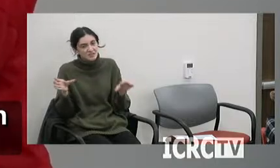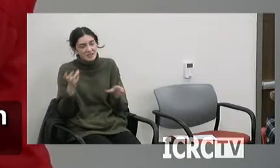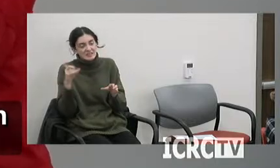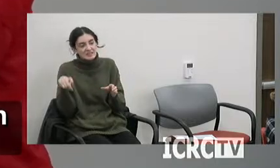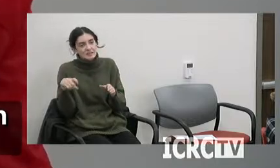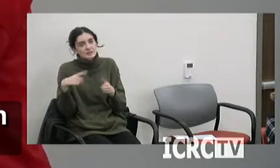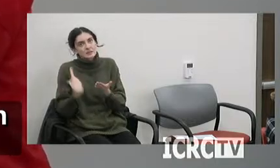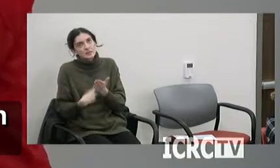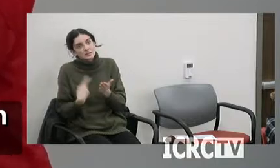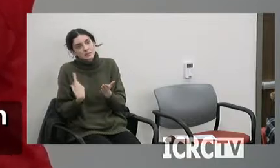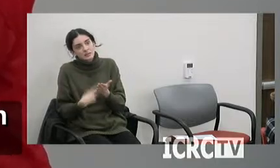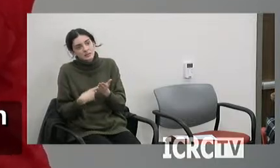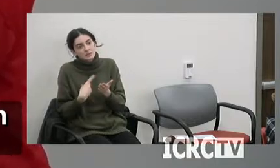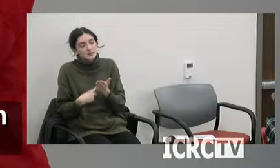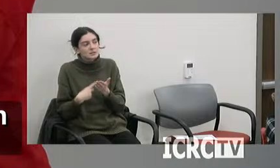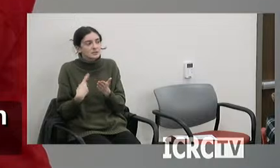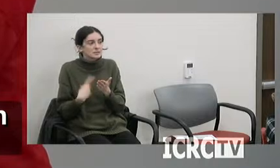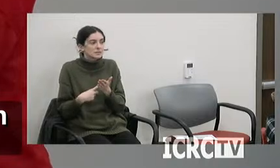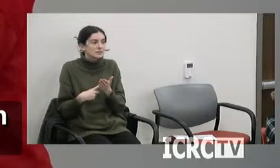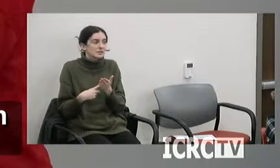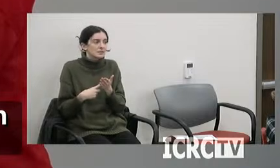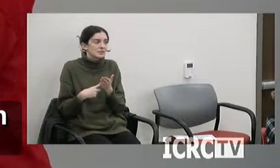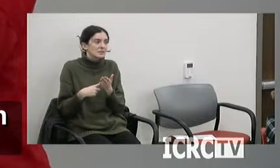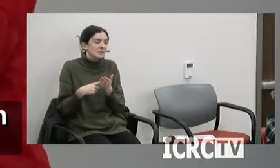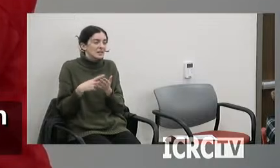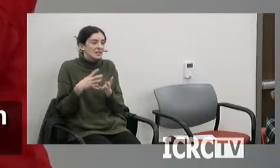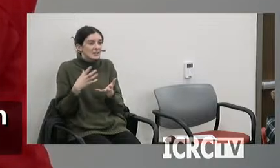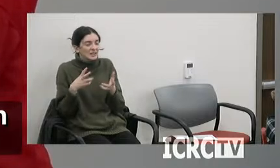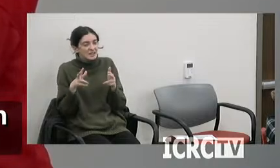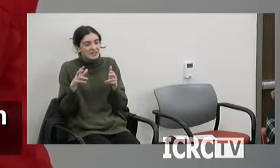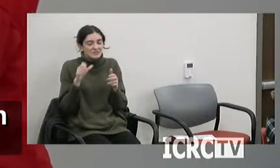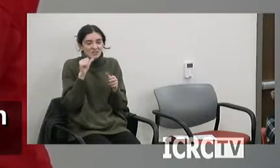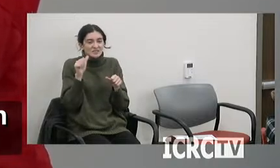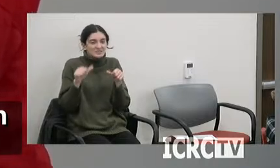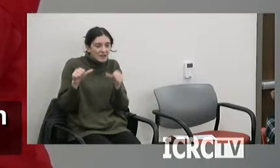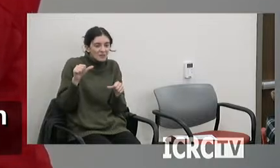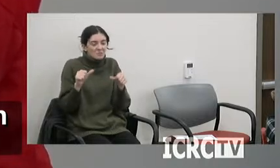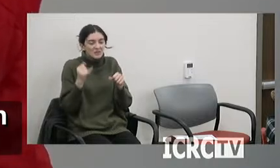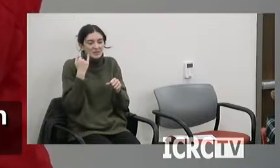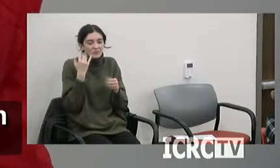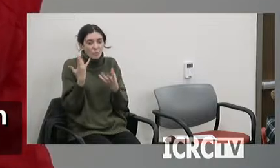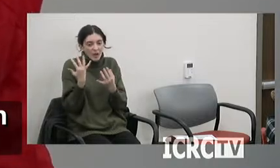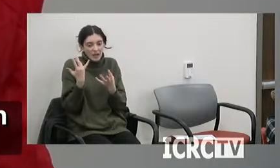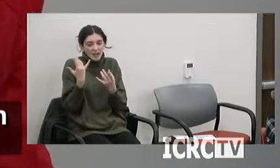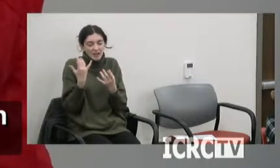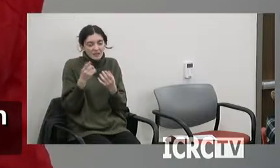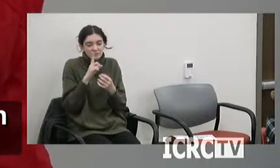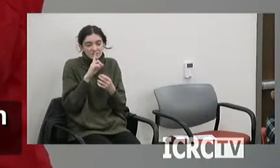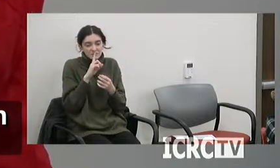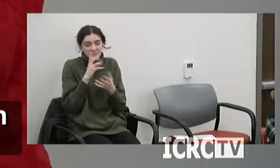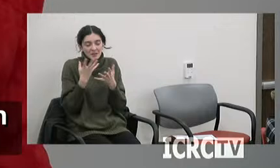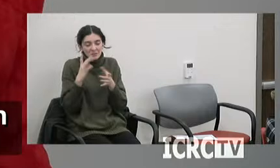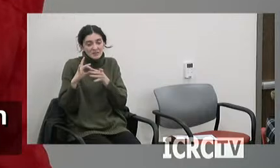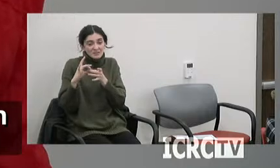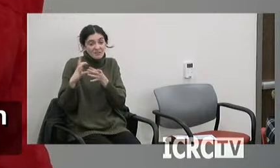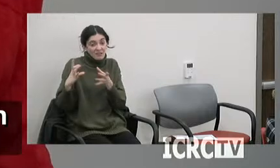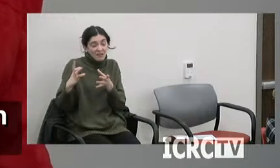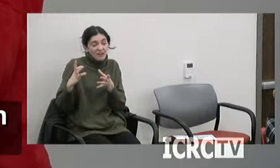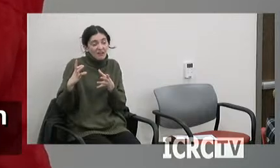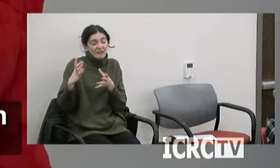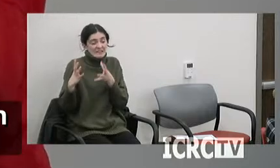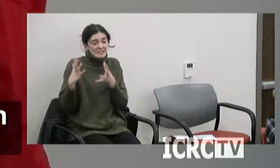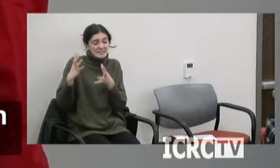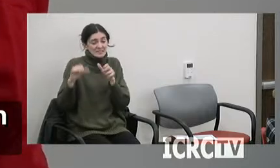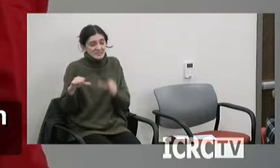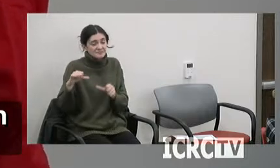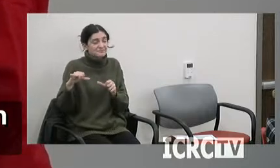give the people who stand in front of our kids every day, the better off we would be. I would also say that any time that